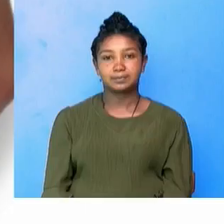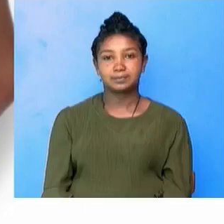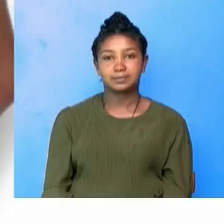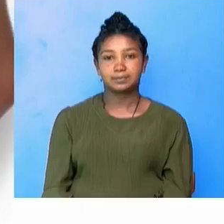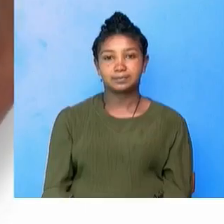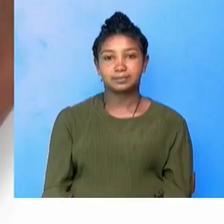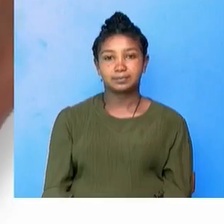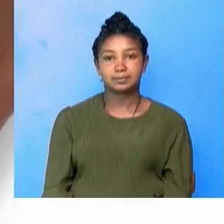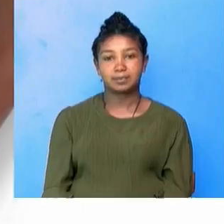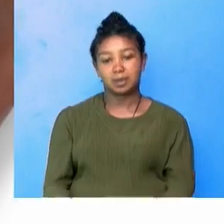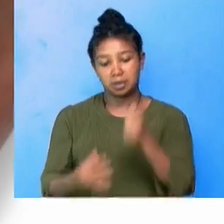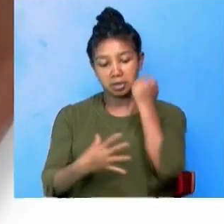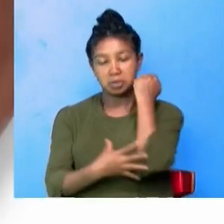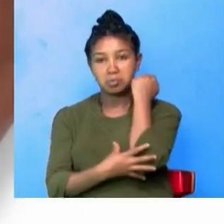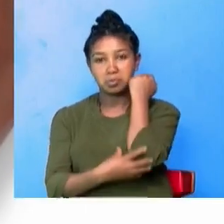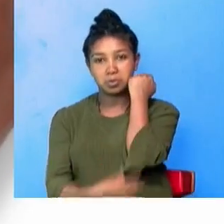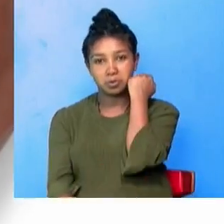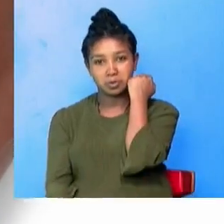poor.